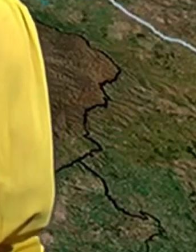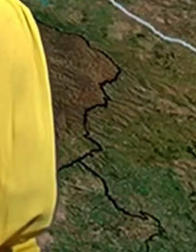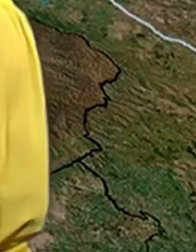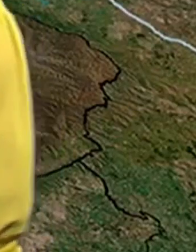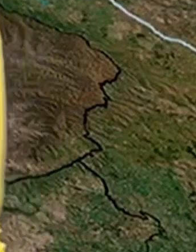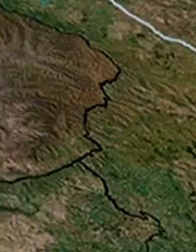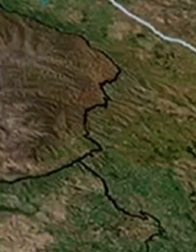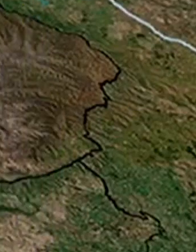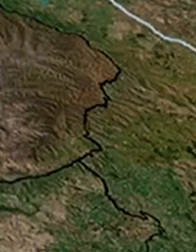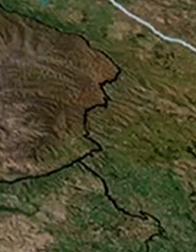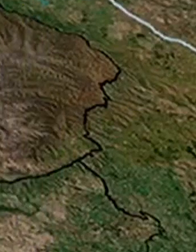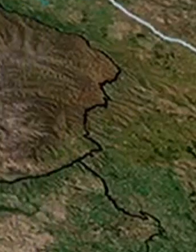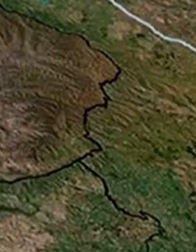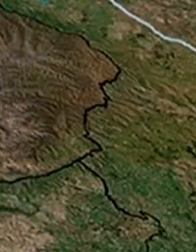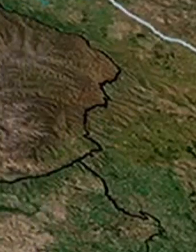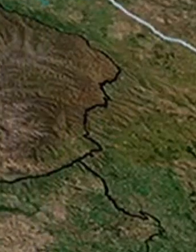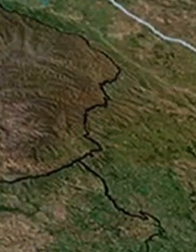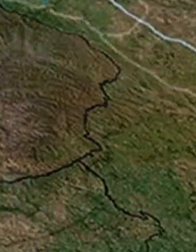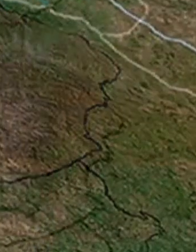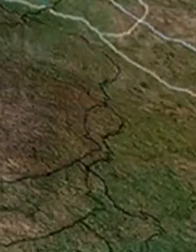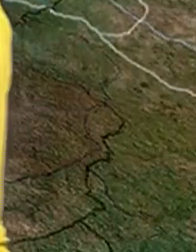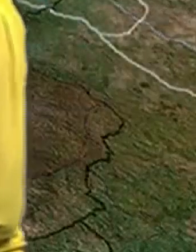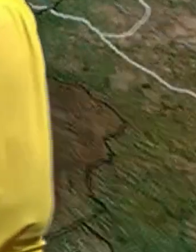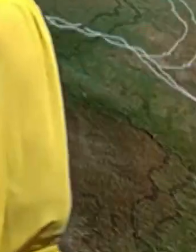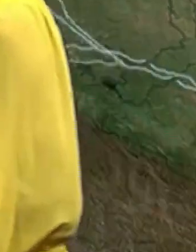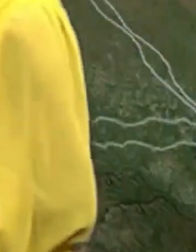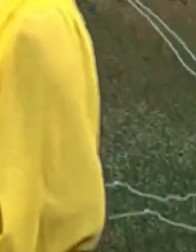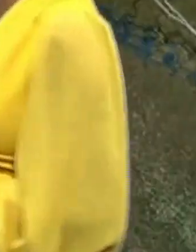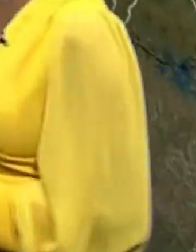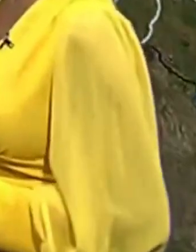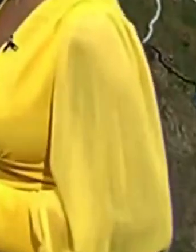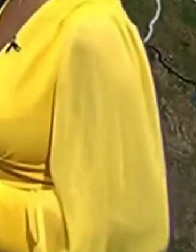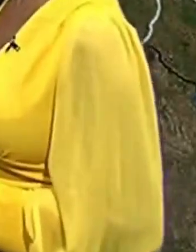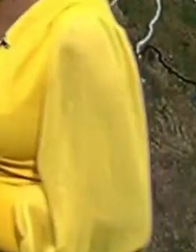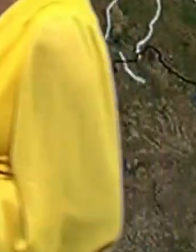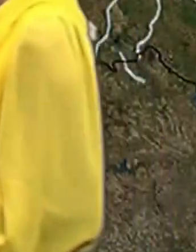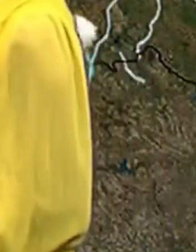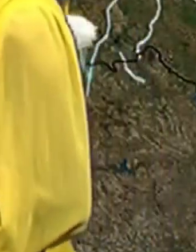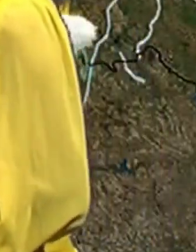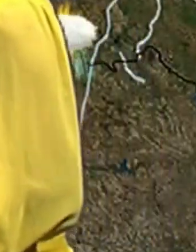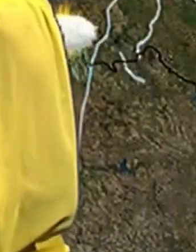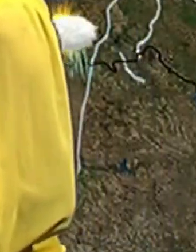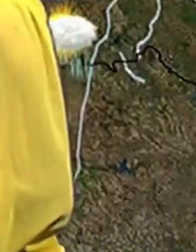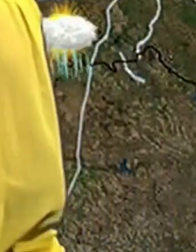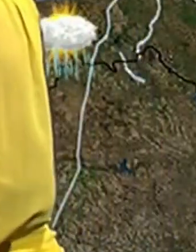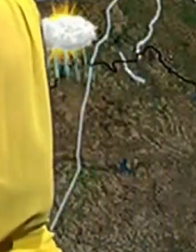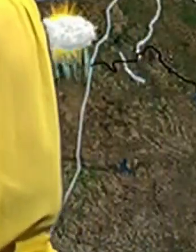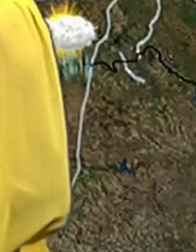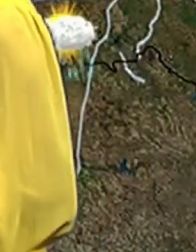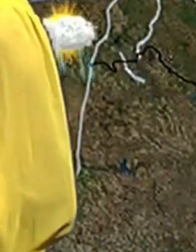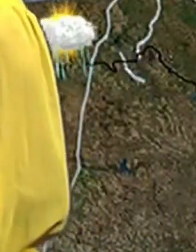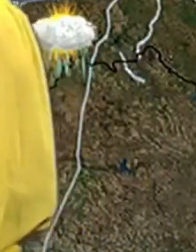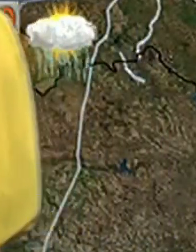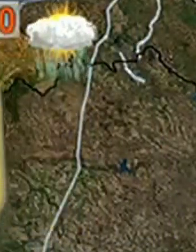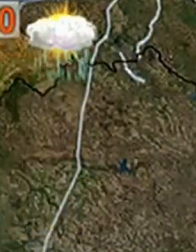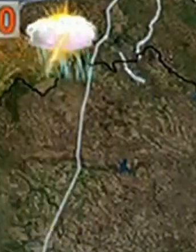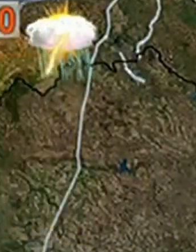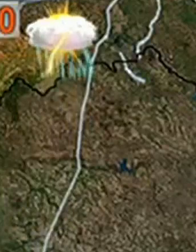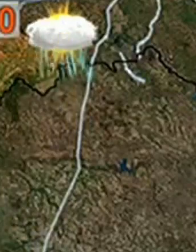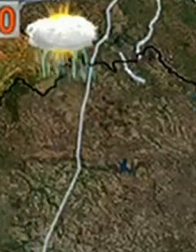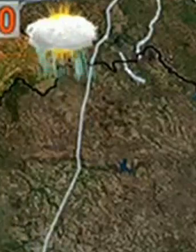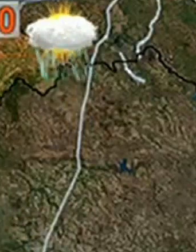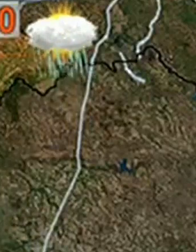29 Wepener ka digata di le 11 go ya go di le 30 lebela bokone bophirima le teng mo province go tla nna le masarasarana a pula Vryburg